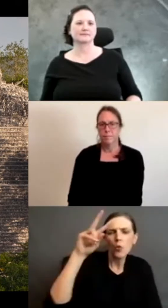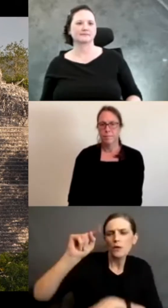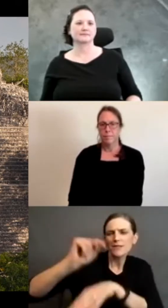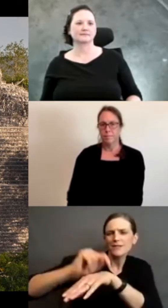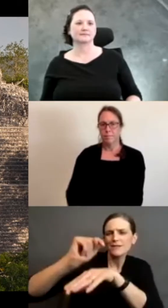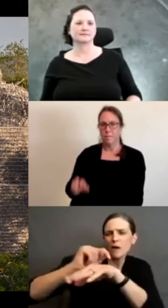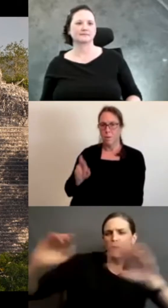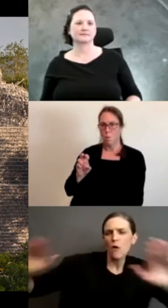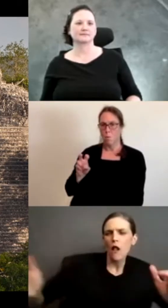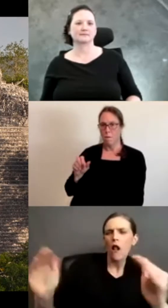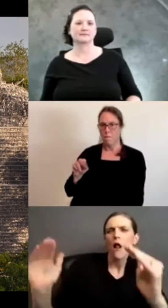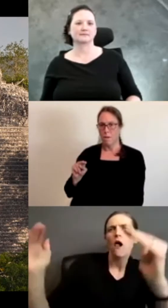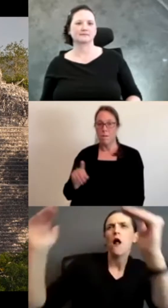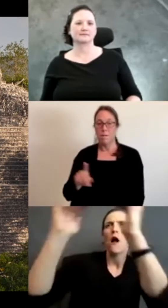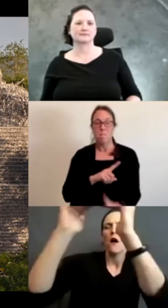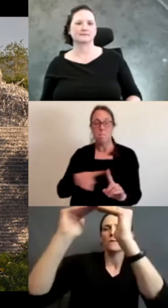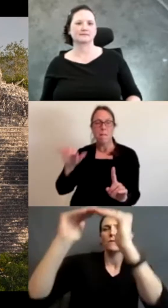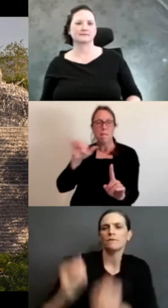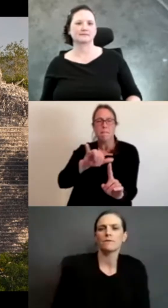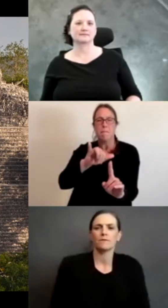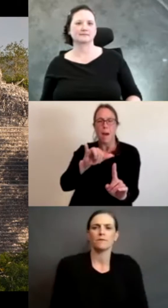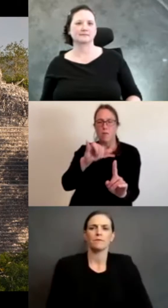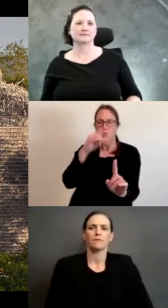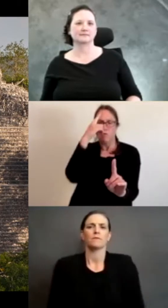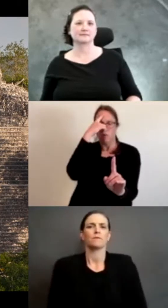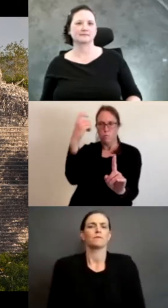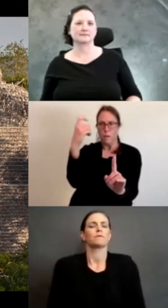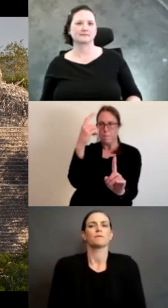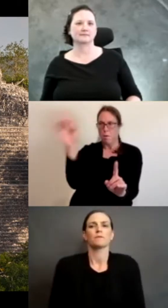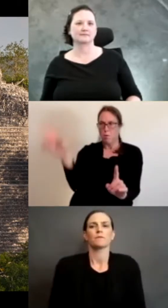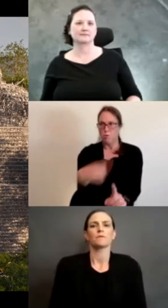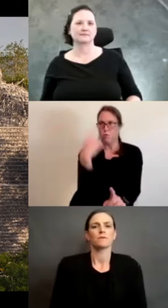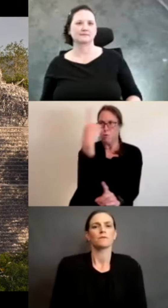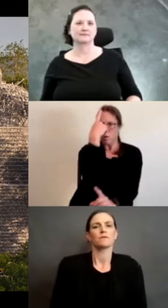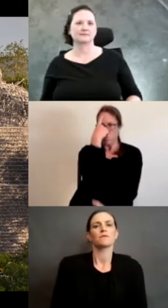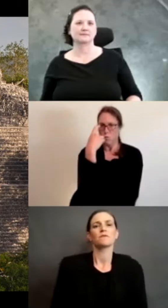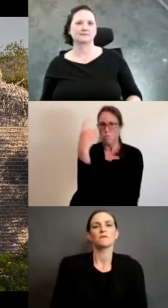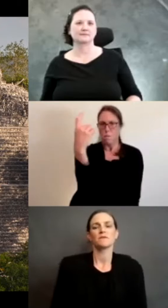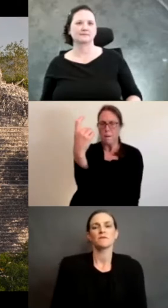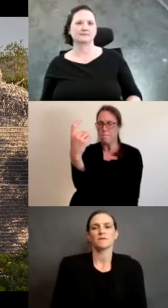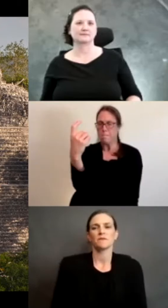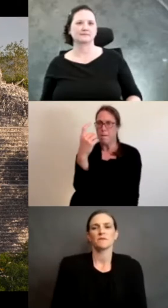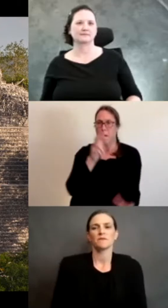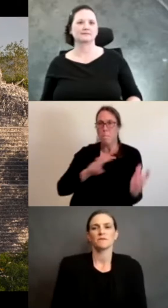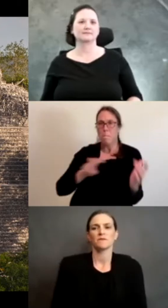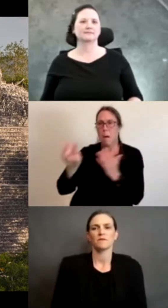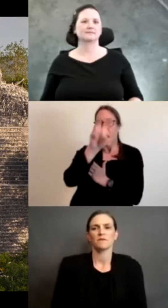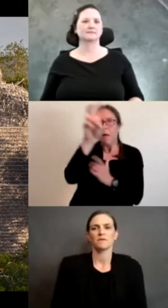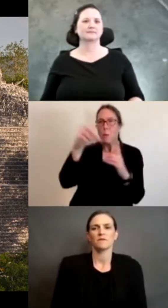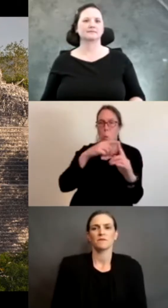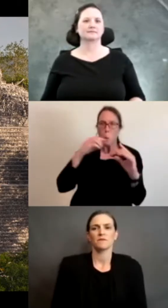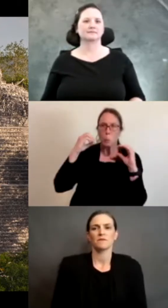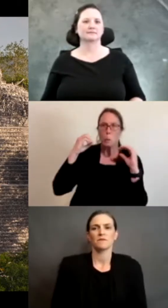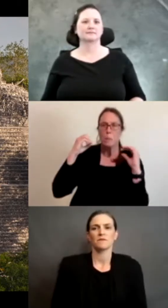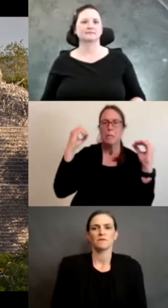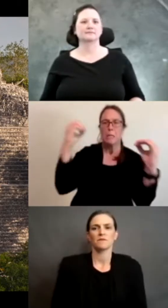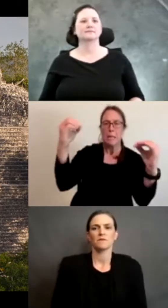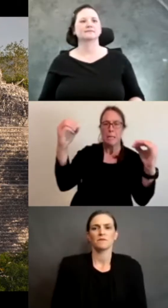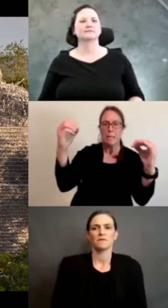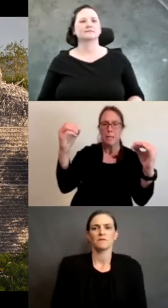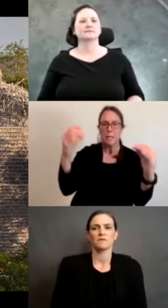a dream, just a dream. An empty path to nothing, nothing and more